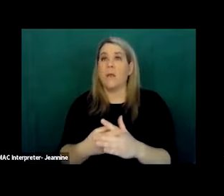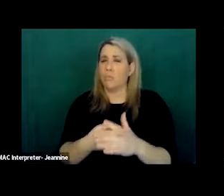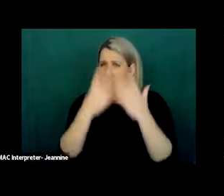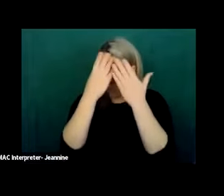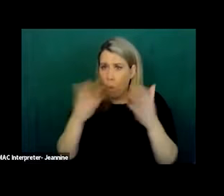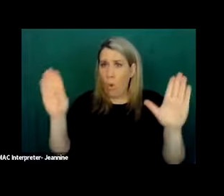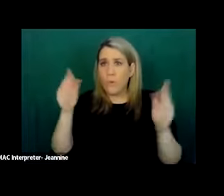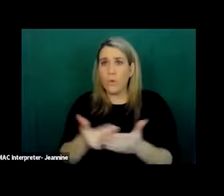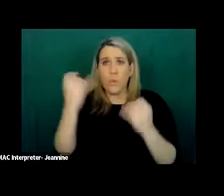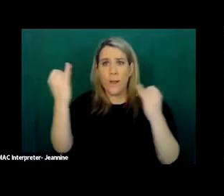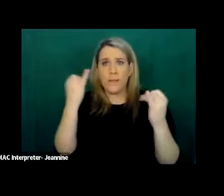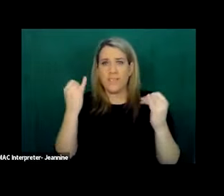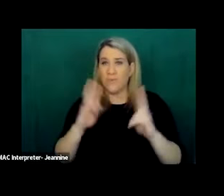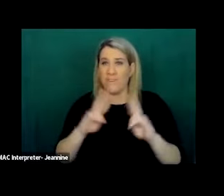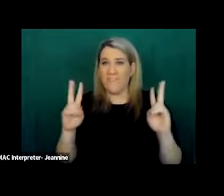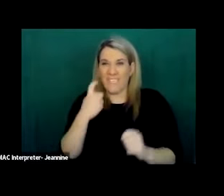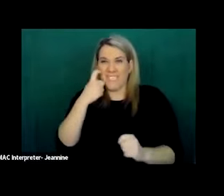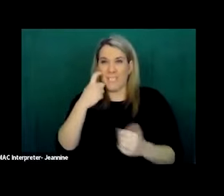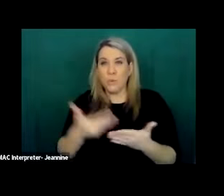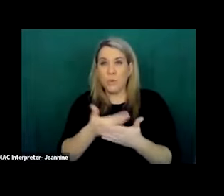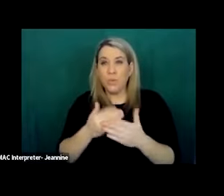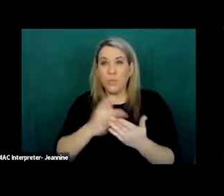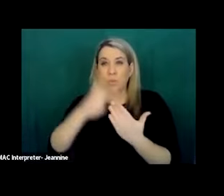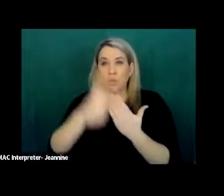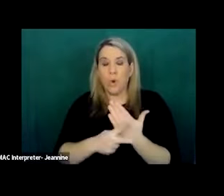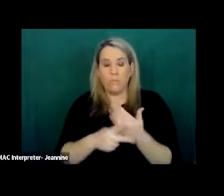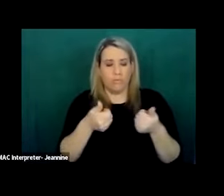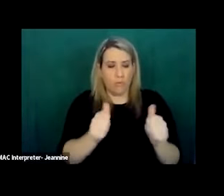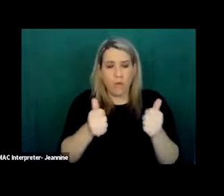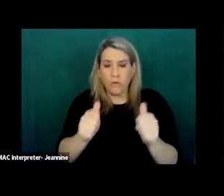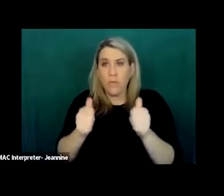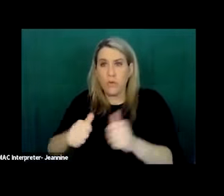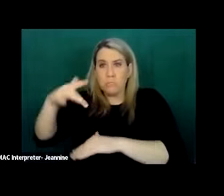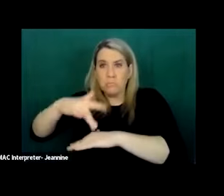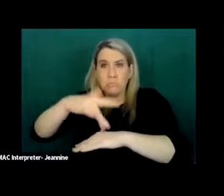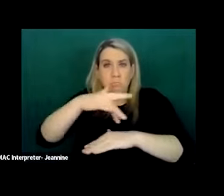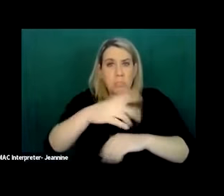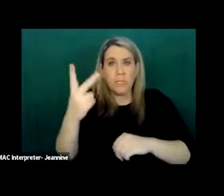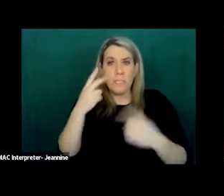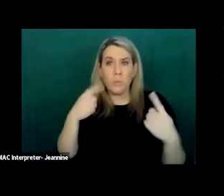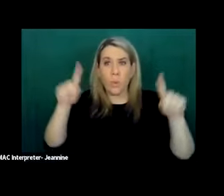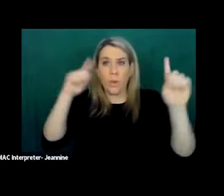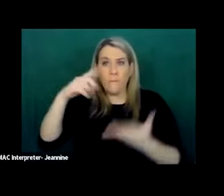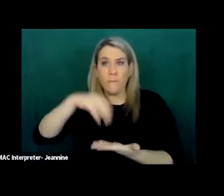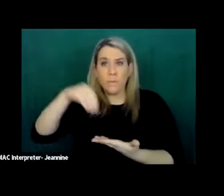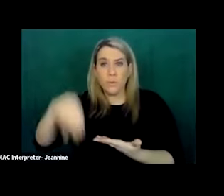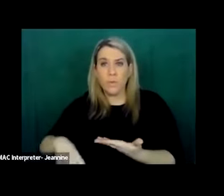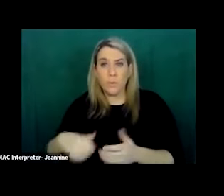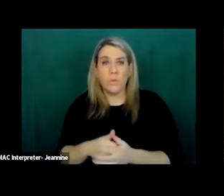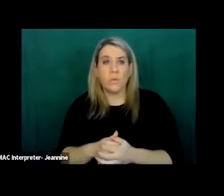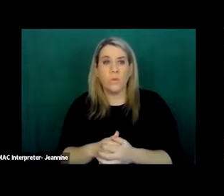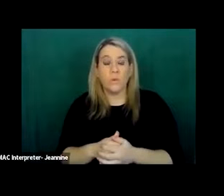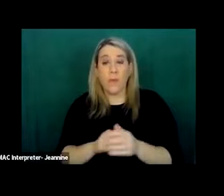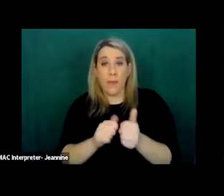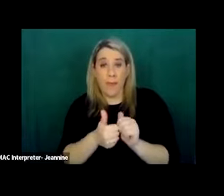new program, so just kind of trying everything on to see what works well for our students. The primary way that